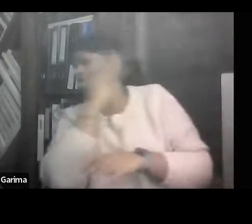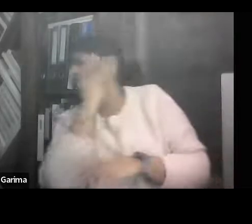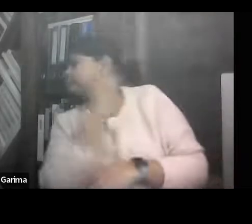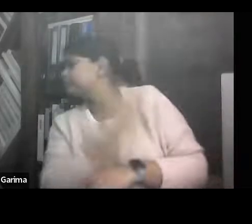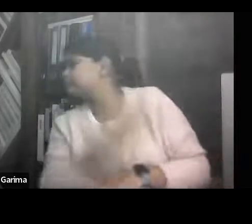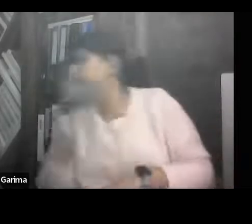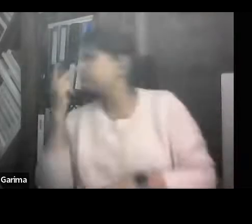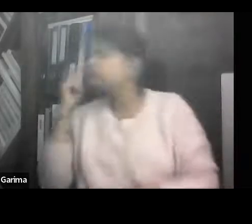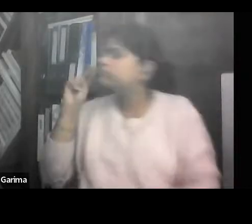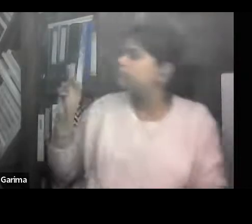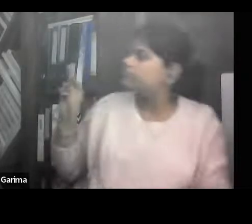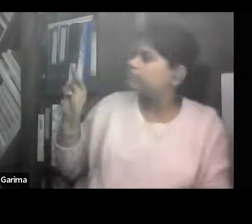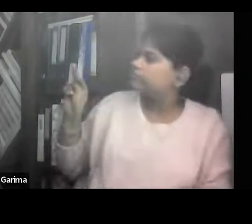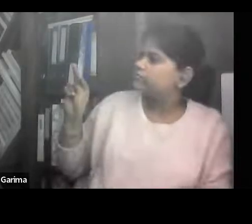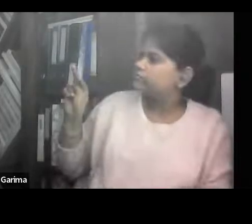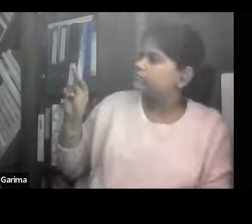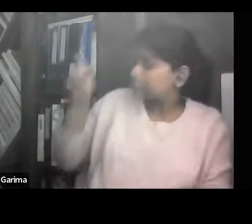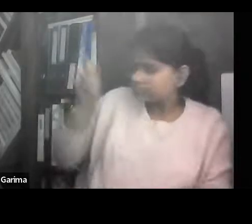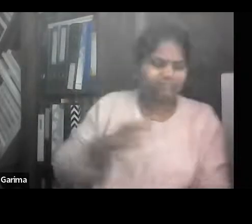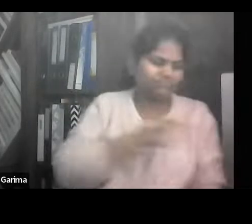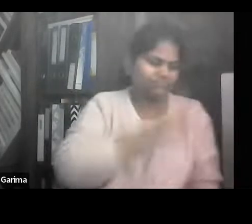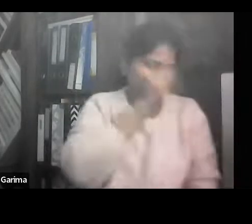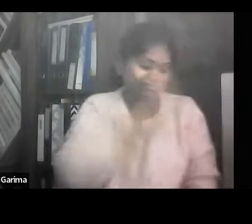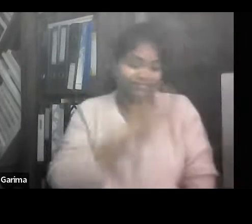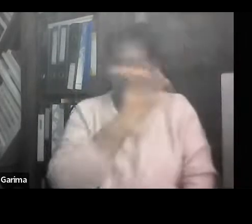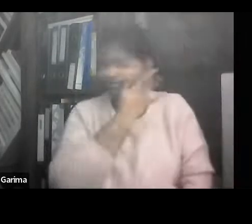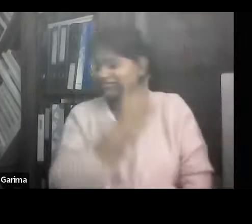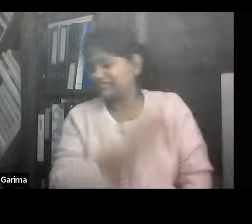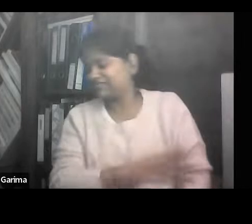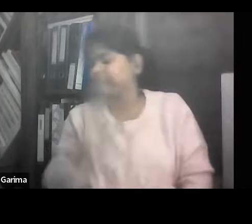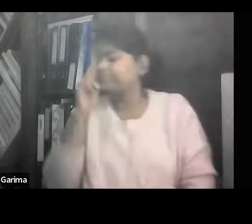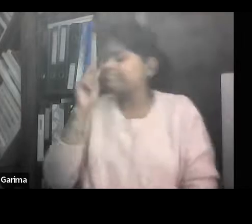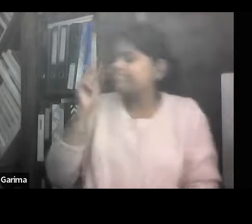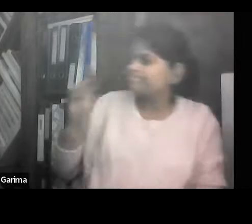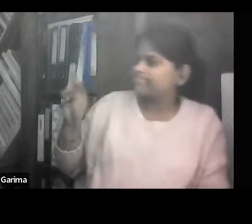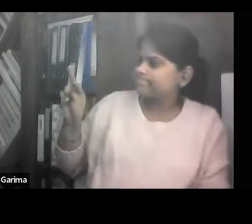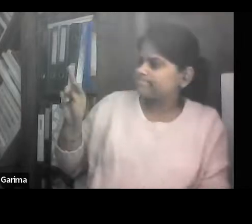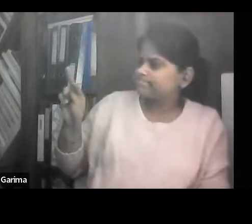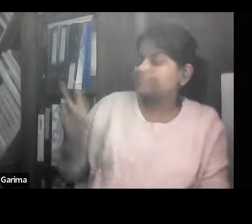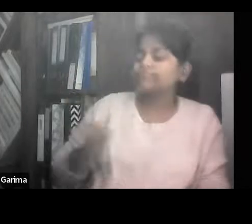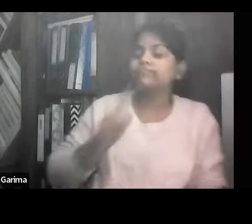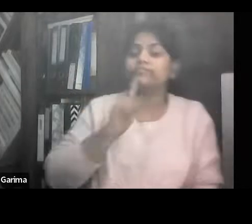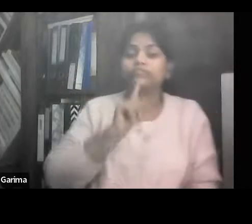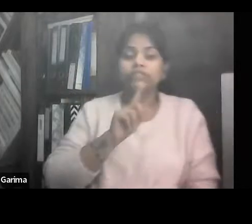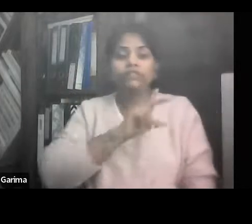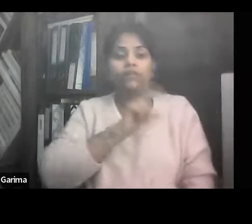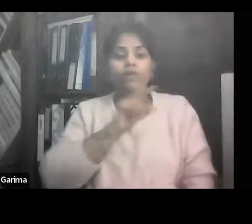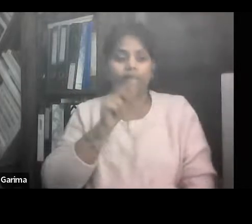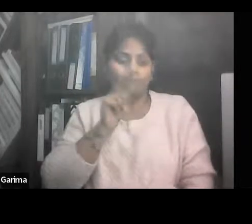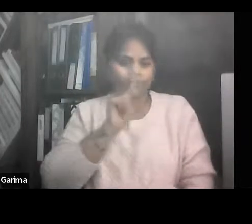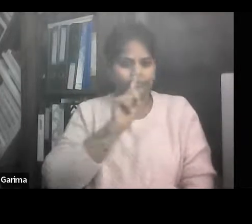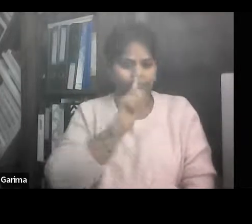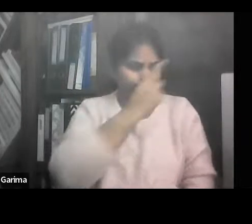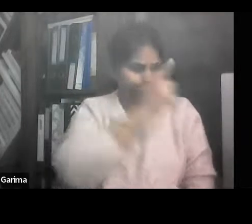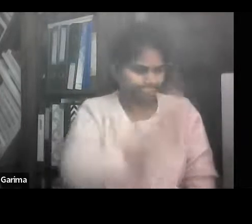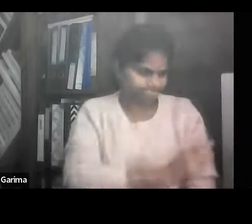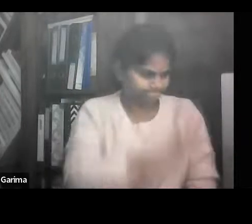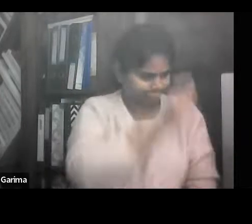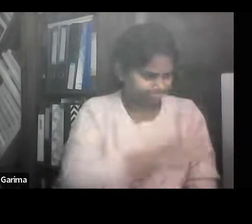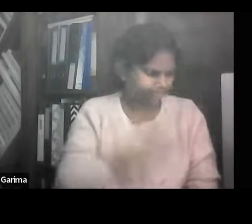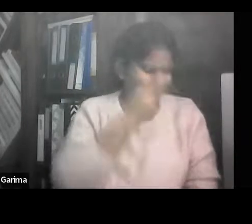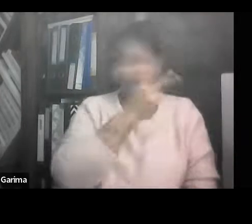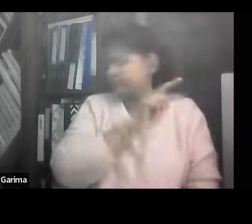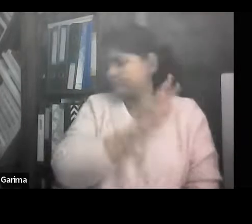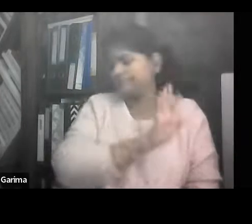that person. But in the second case, in the first case, we overlook. Of course, we overlook the body. But